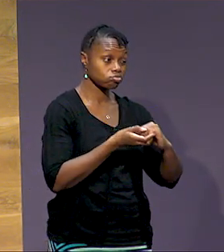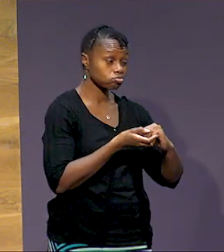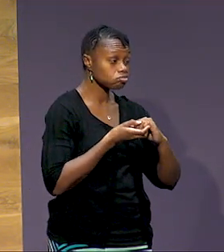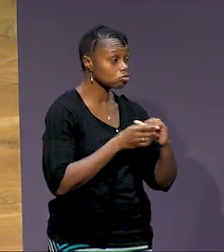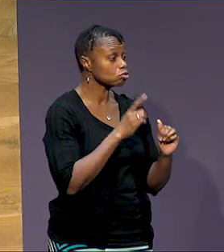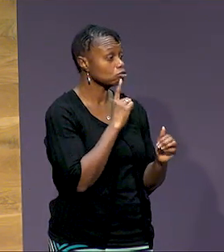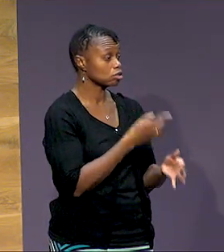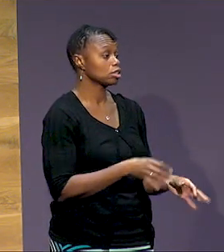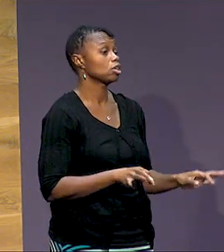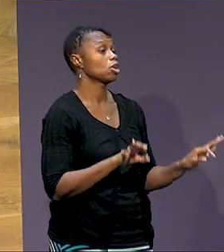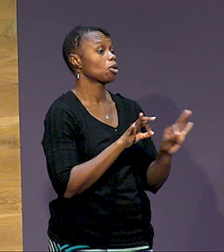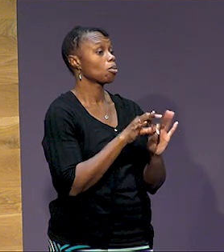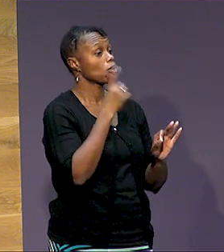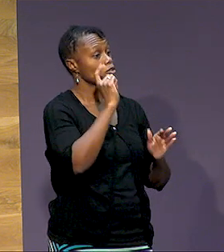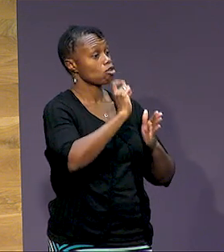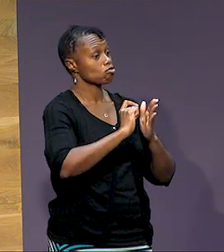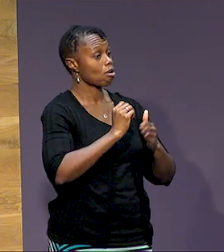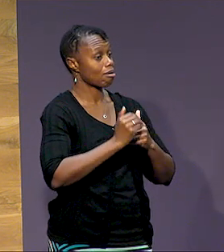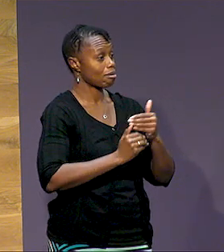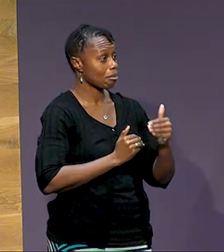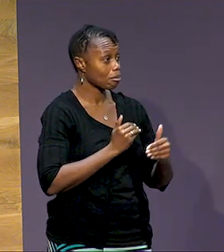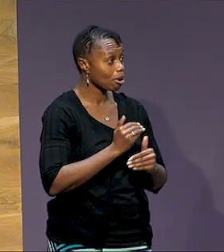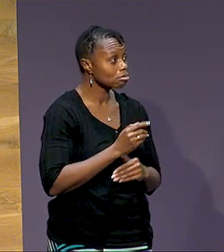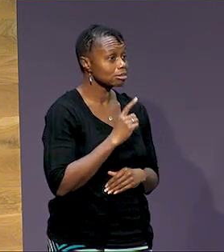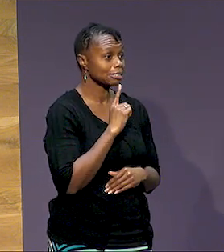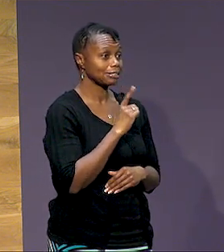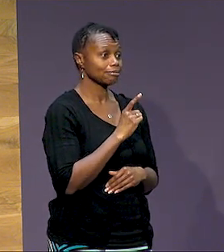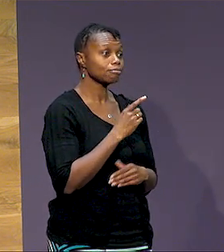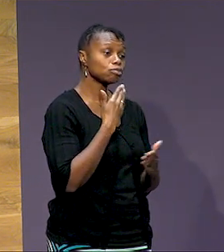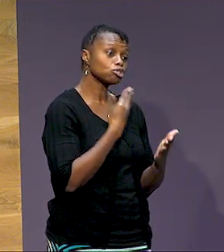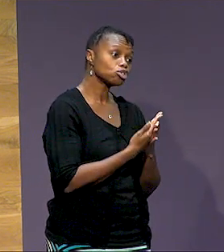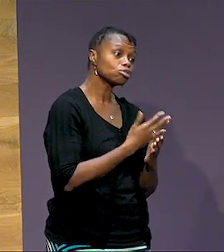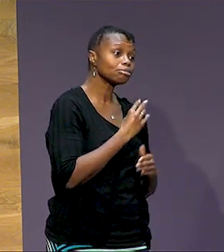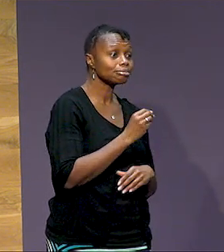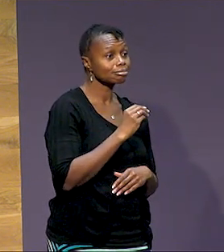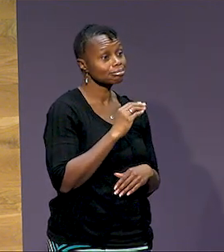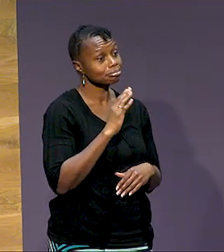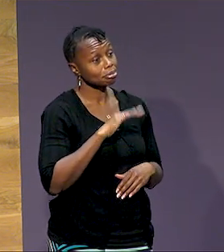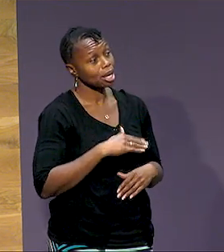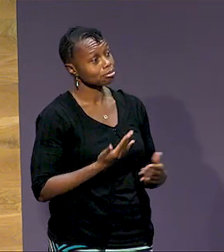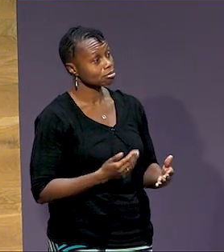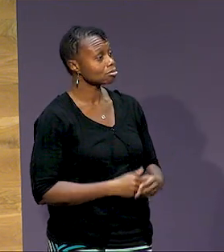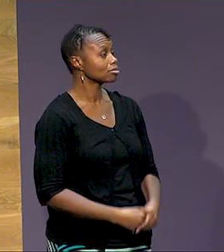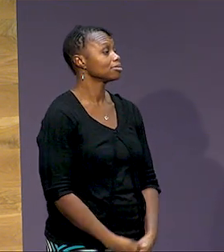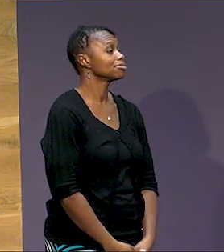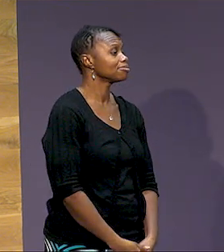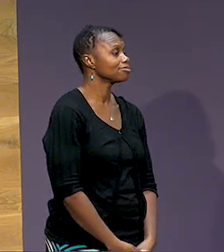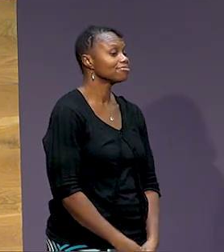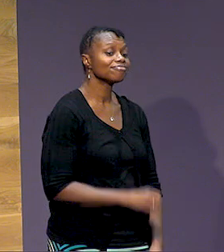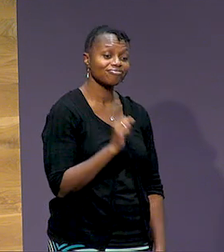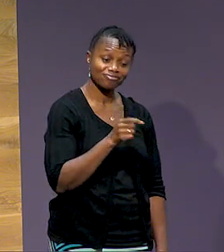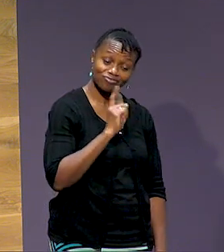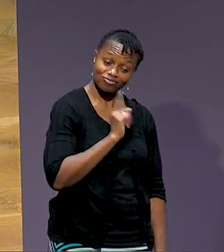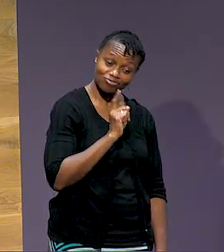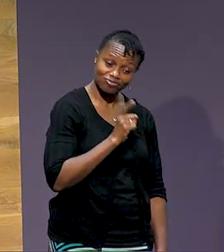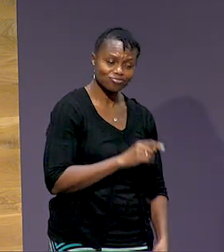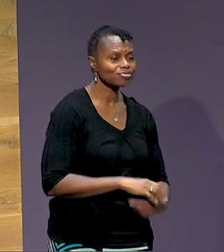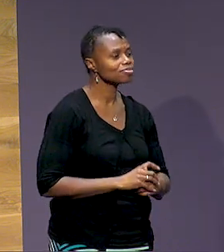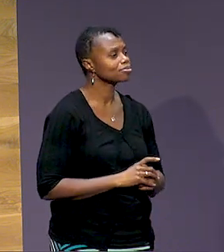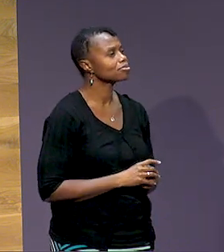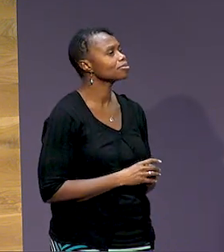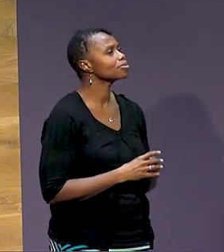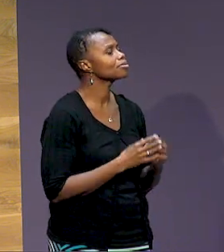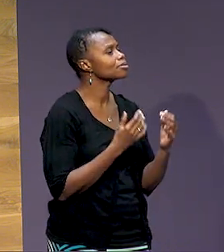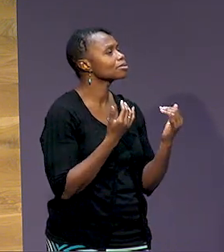I've seen and felt both the good and the bad sides of. So true. Let's talk a